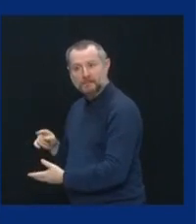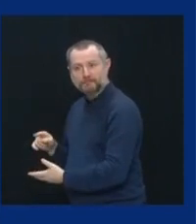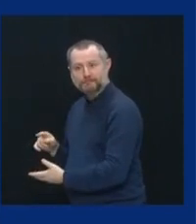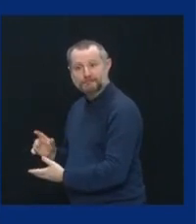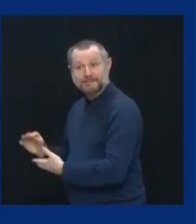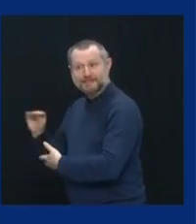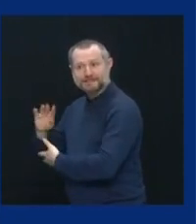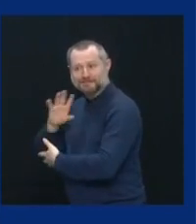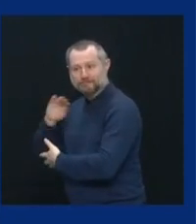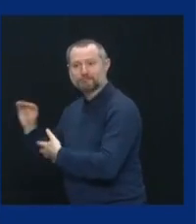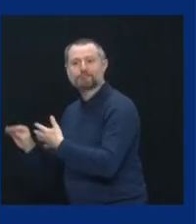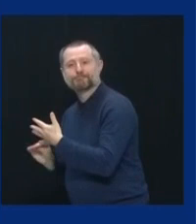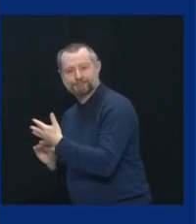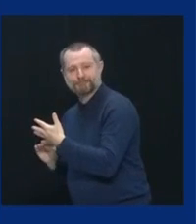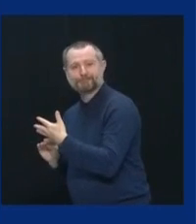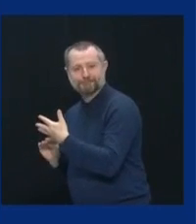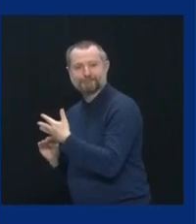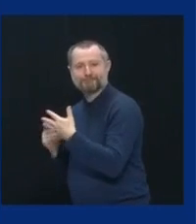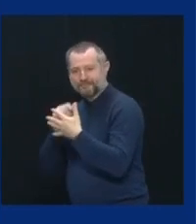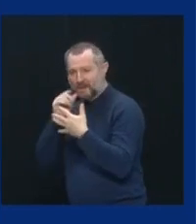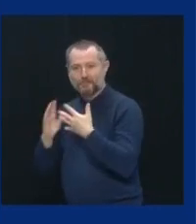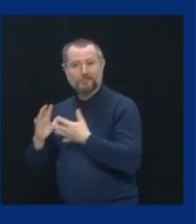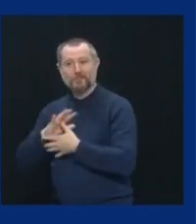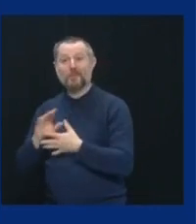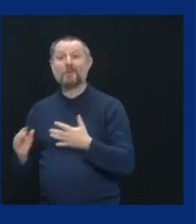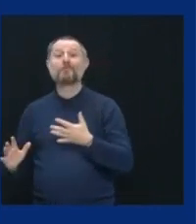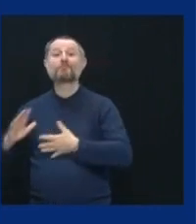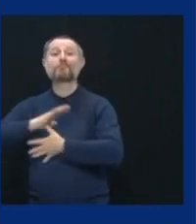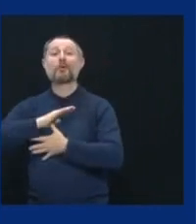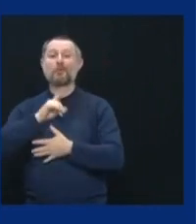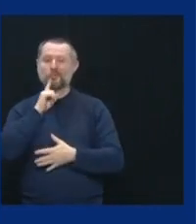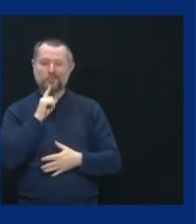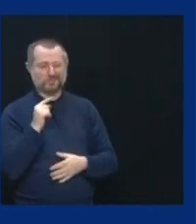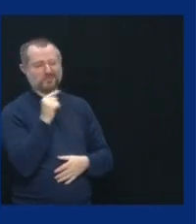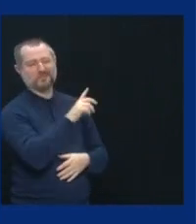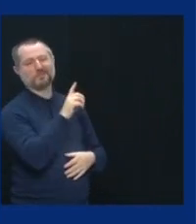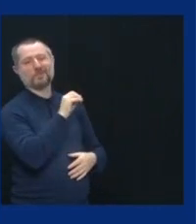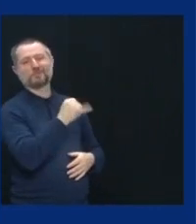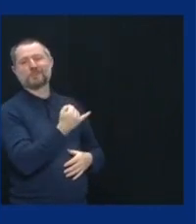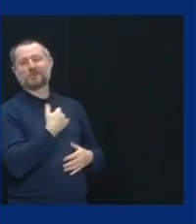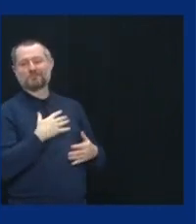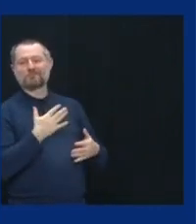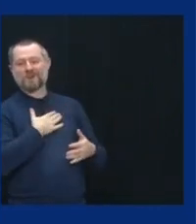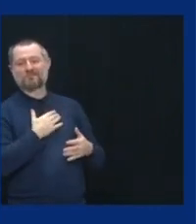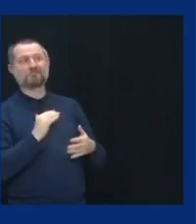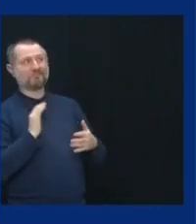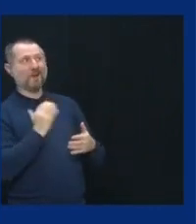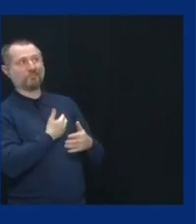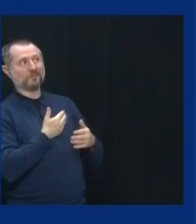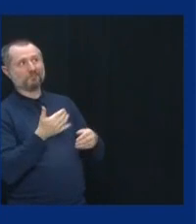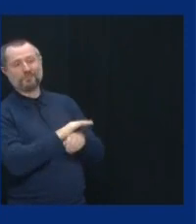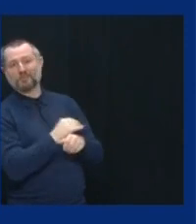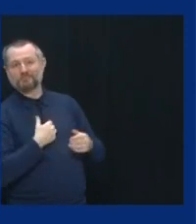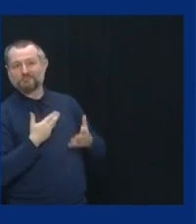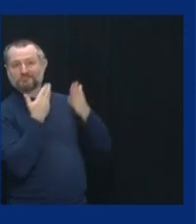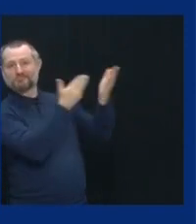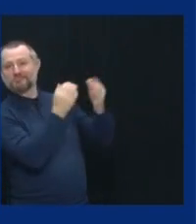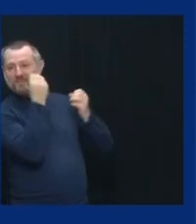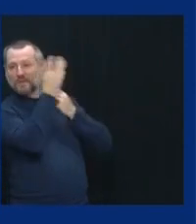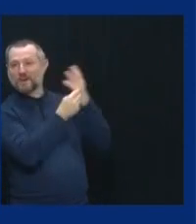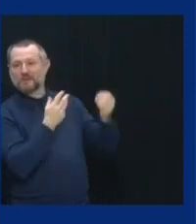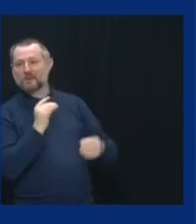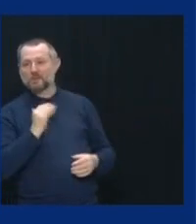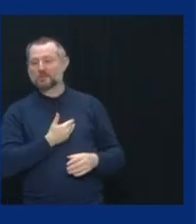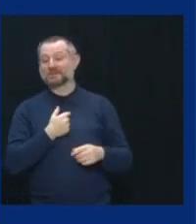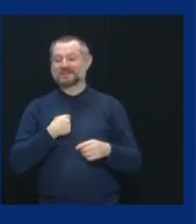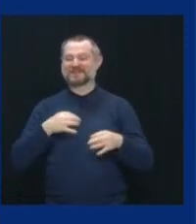not given a priority. The DOJ request was given a priority. That is a decision that was made. But